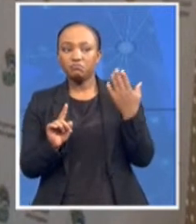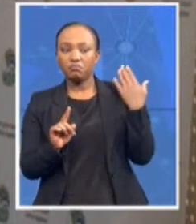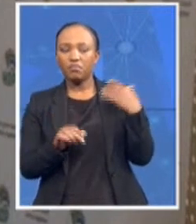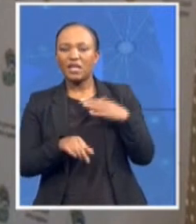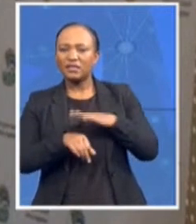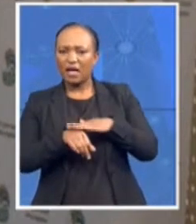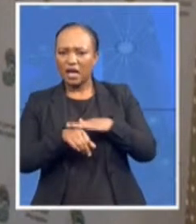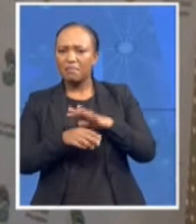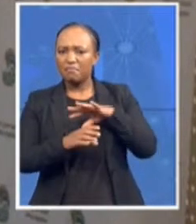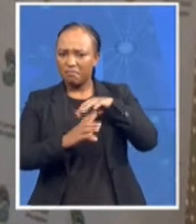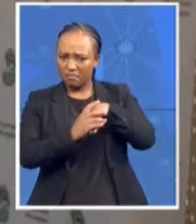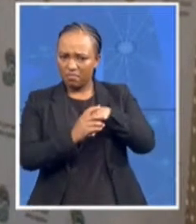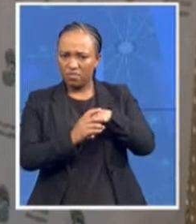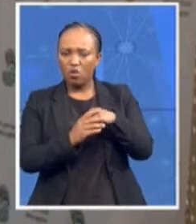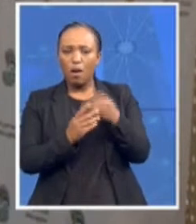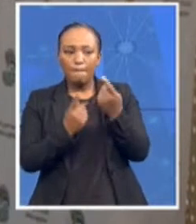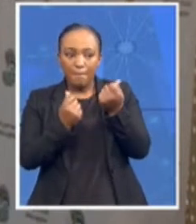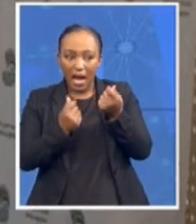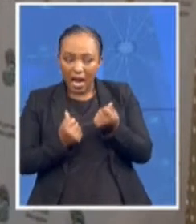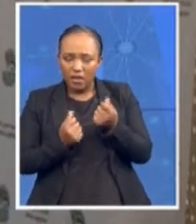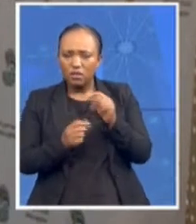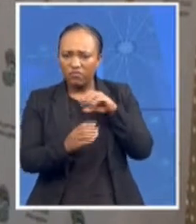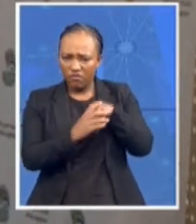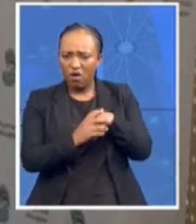involved there.